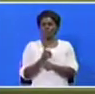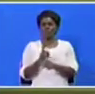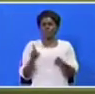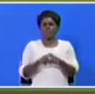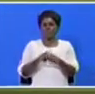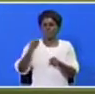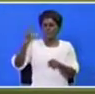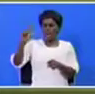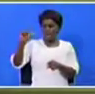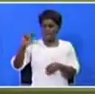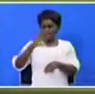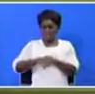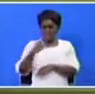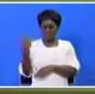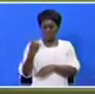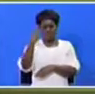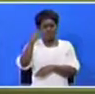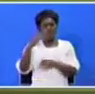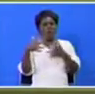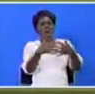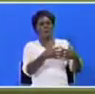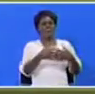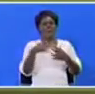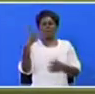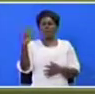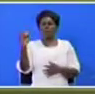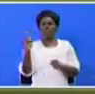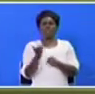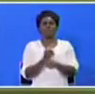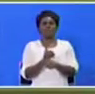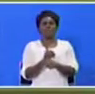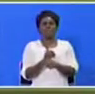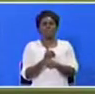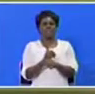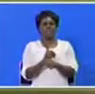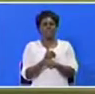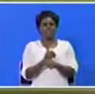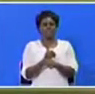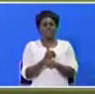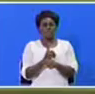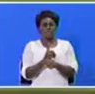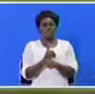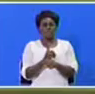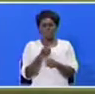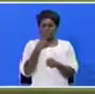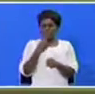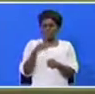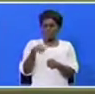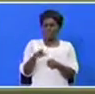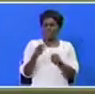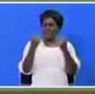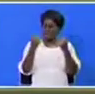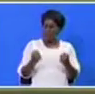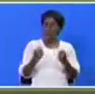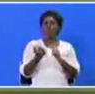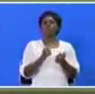scored the only goal for Lindsberg University in the 40th minute. Todd Olsen, who is the coach of Lindsberg University, said that it was a tough